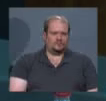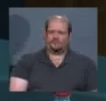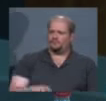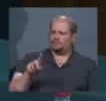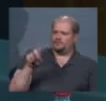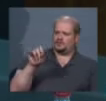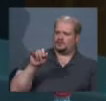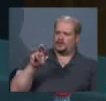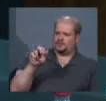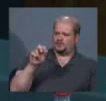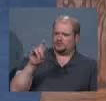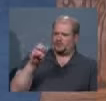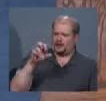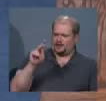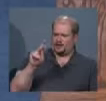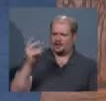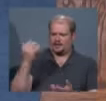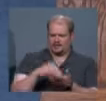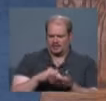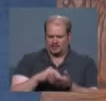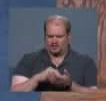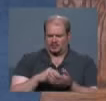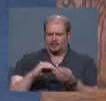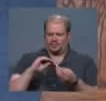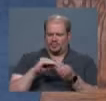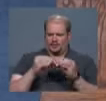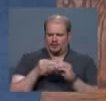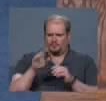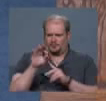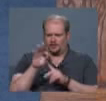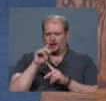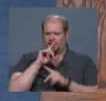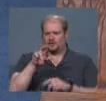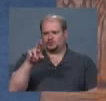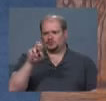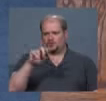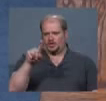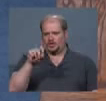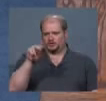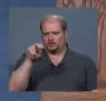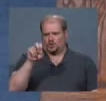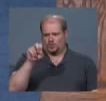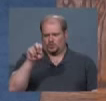Director Adcock, it's, again, the number 9 is rezoning.